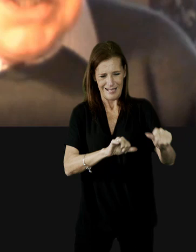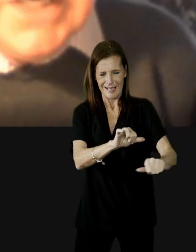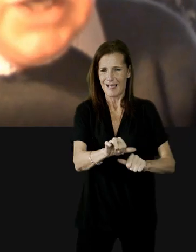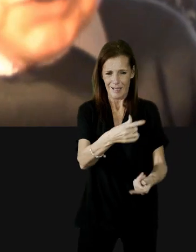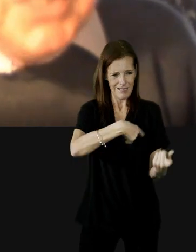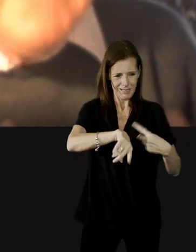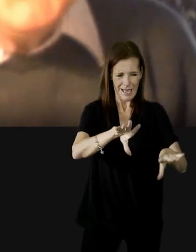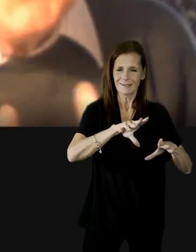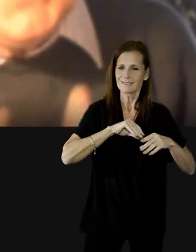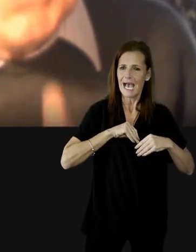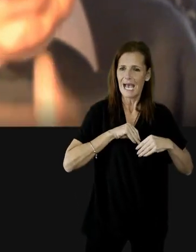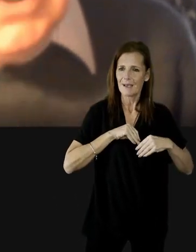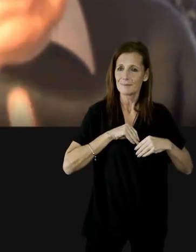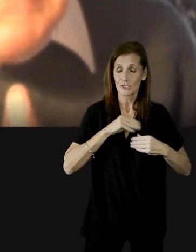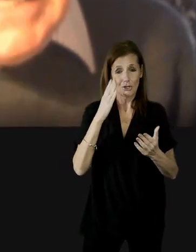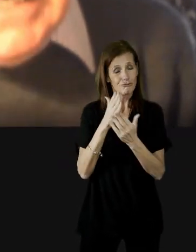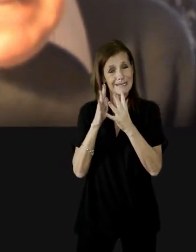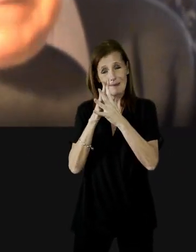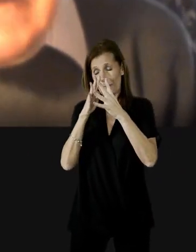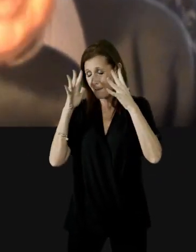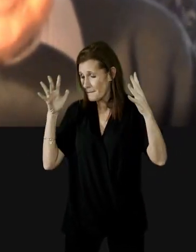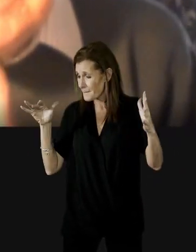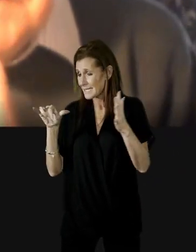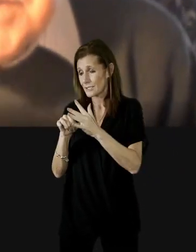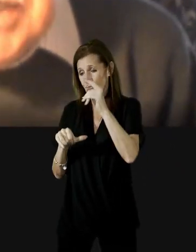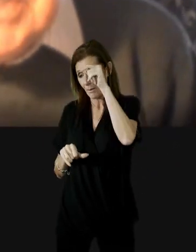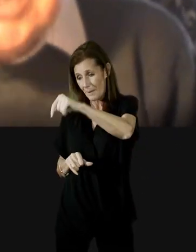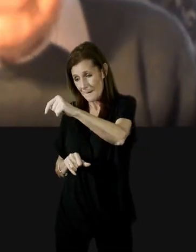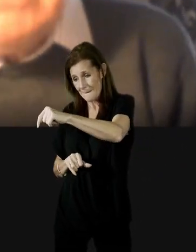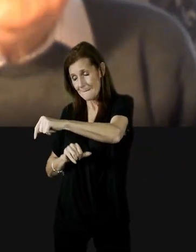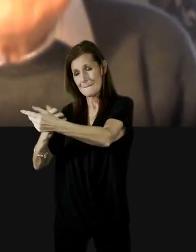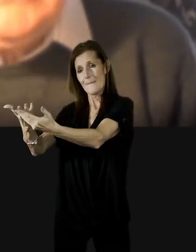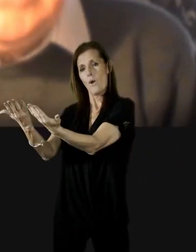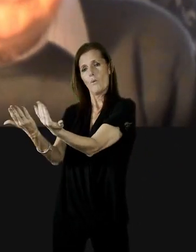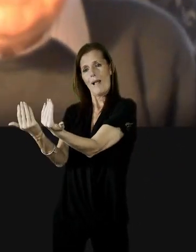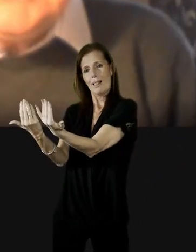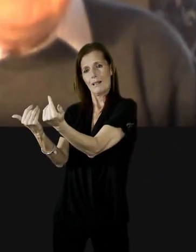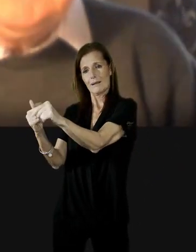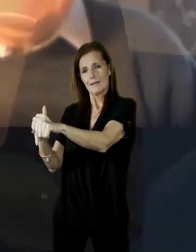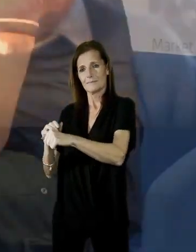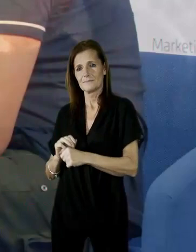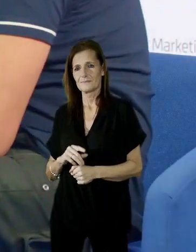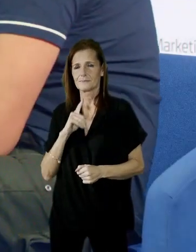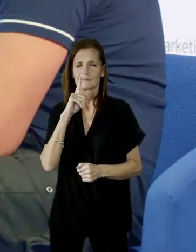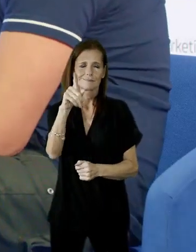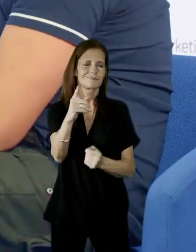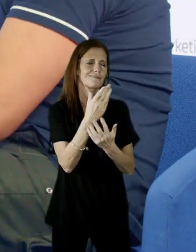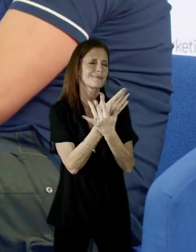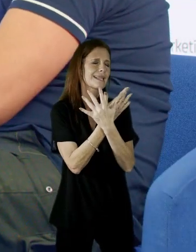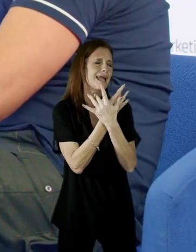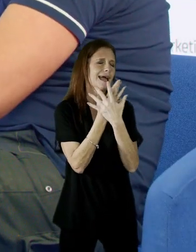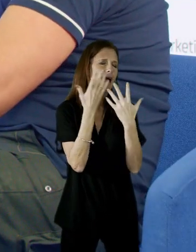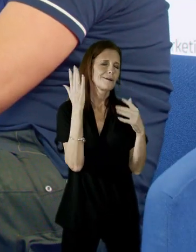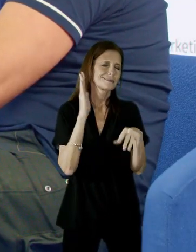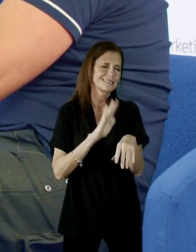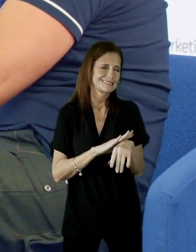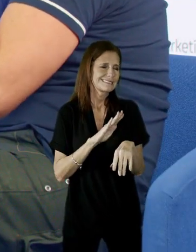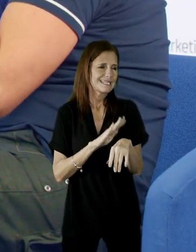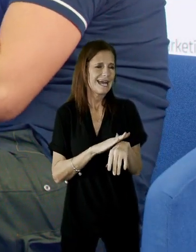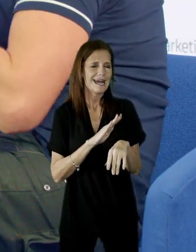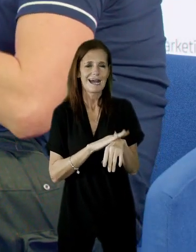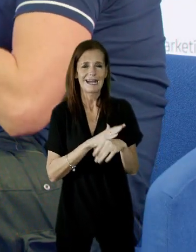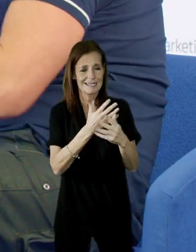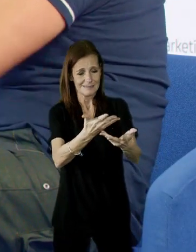the guidelines, but it's still mainly about those facilities that are offered, that welcome is offered. The amount of times that, I can see